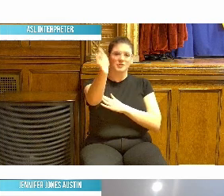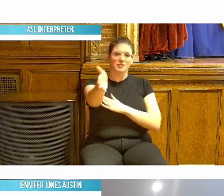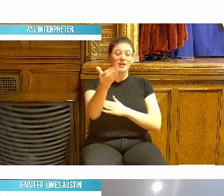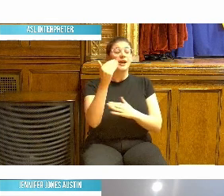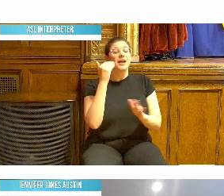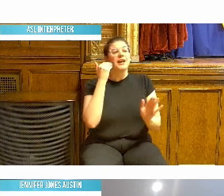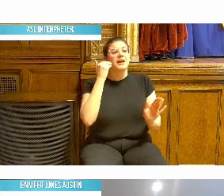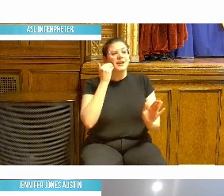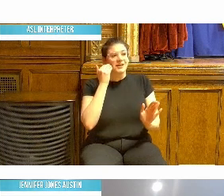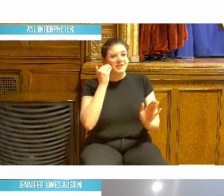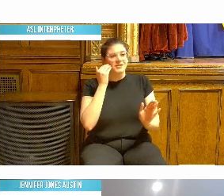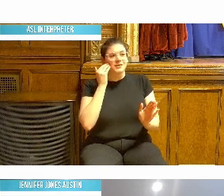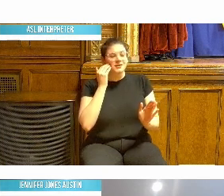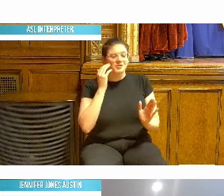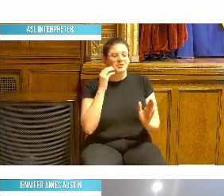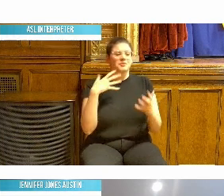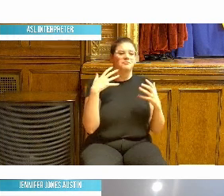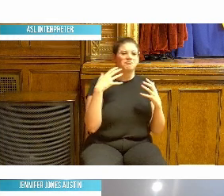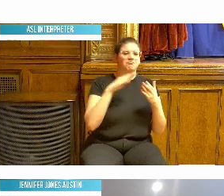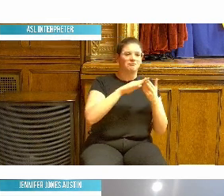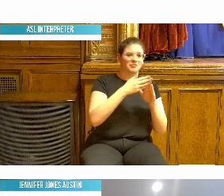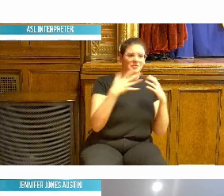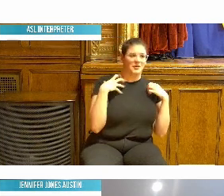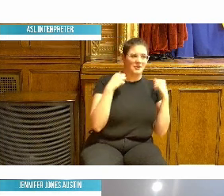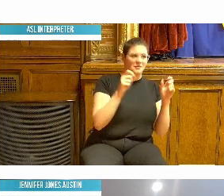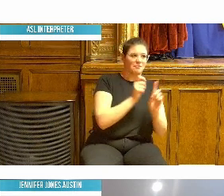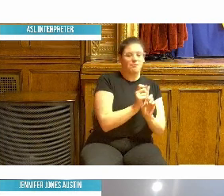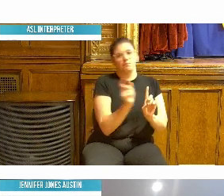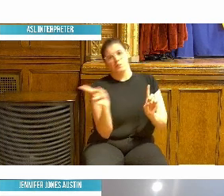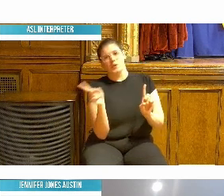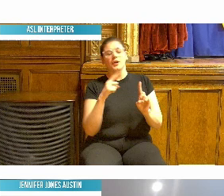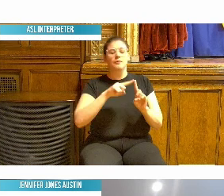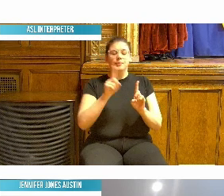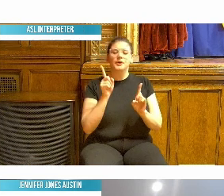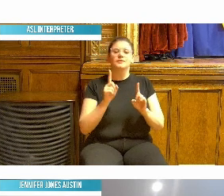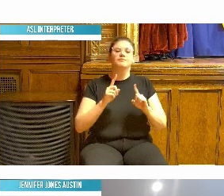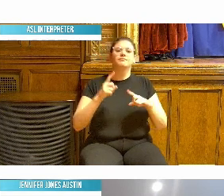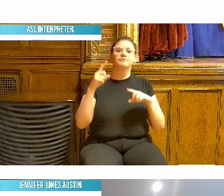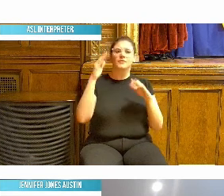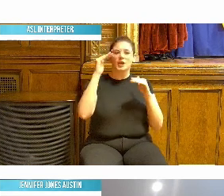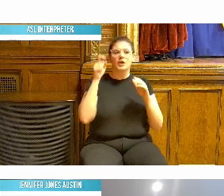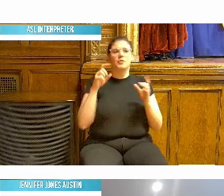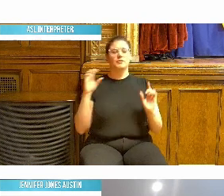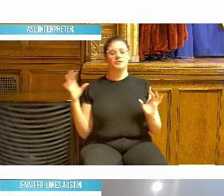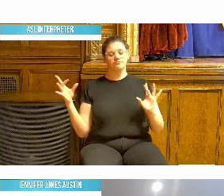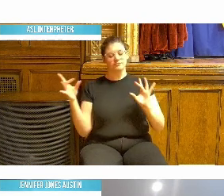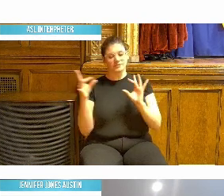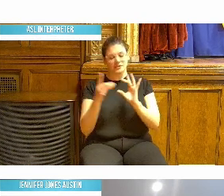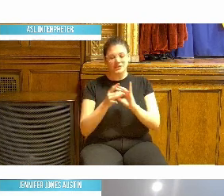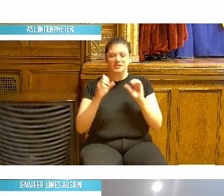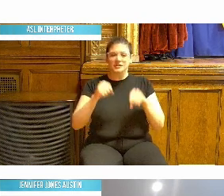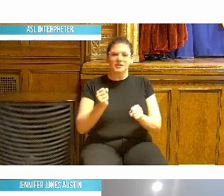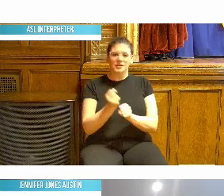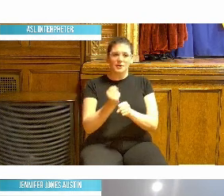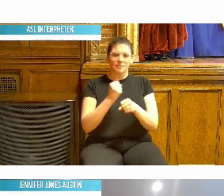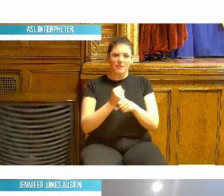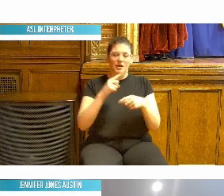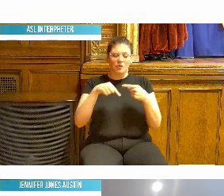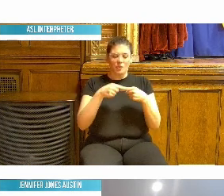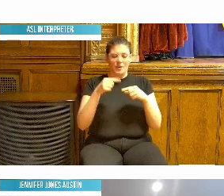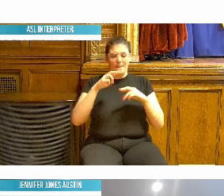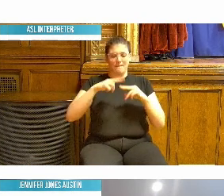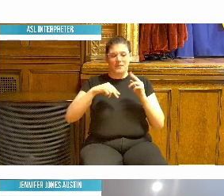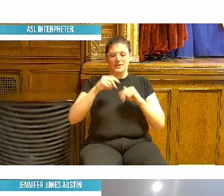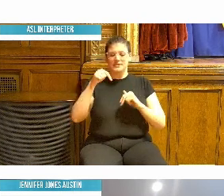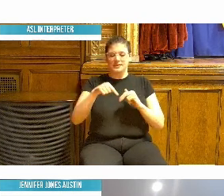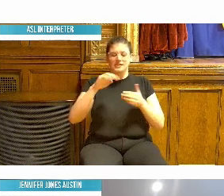far off from urban renewal, but I hope that we can make those connections as we're building our neighborhoods in our community. So thank you so